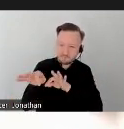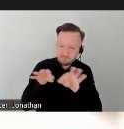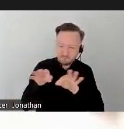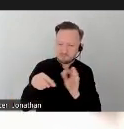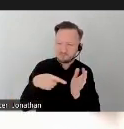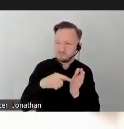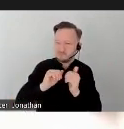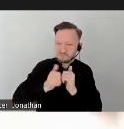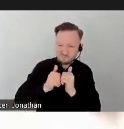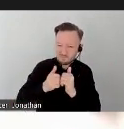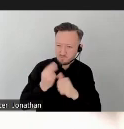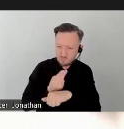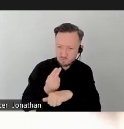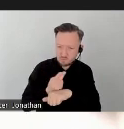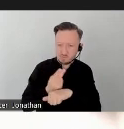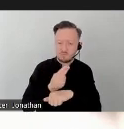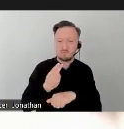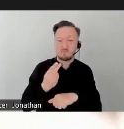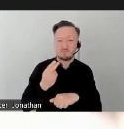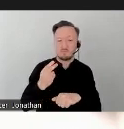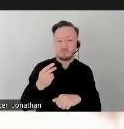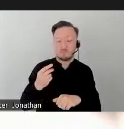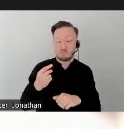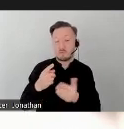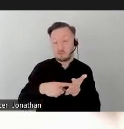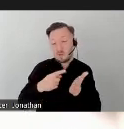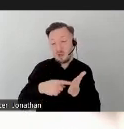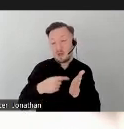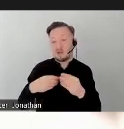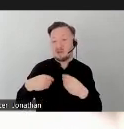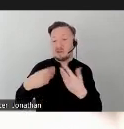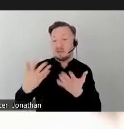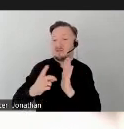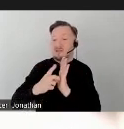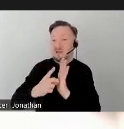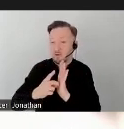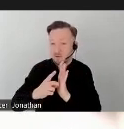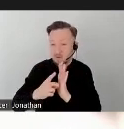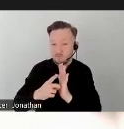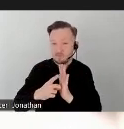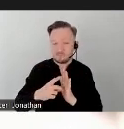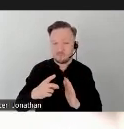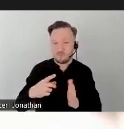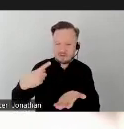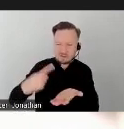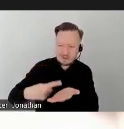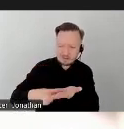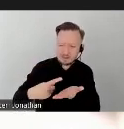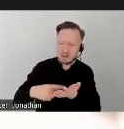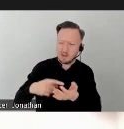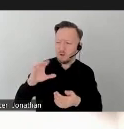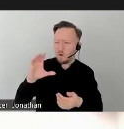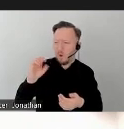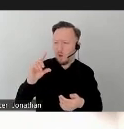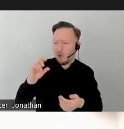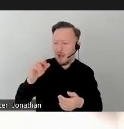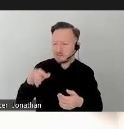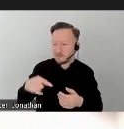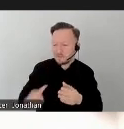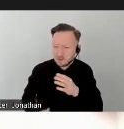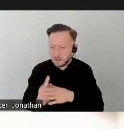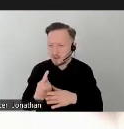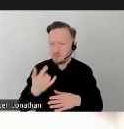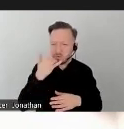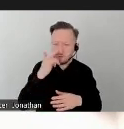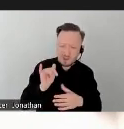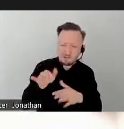before we've gotten to the point where we're doing a demonstration of use, we have had the discussion about a colonoscopy. We've asked questions about where they